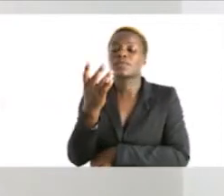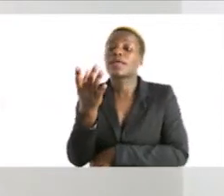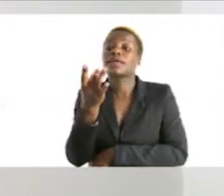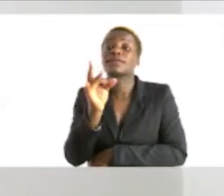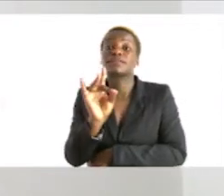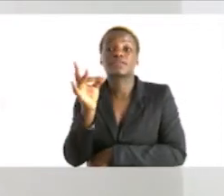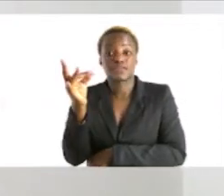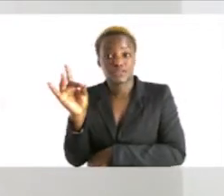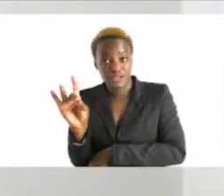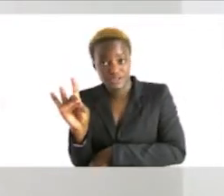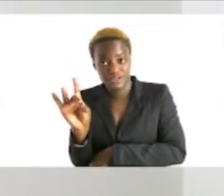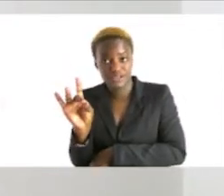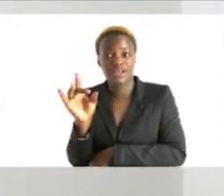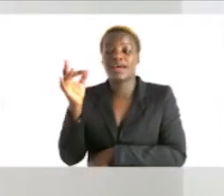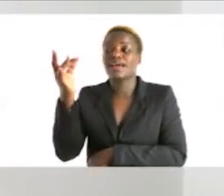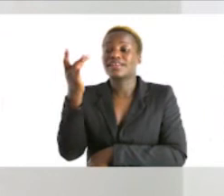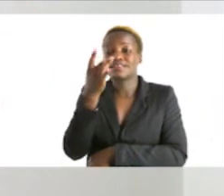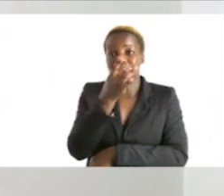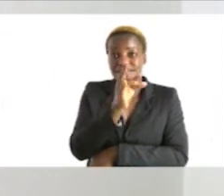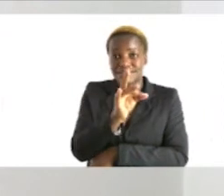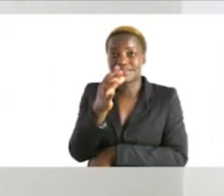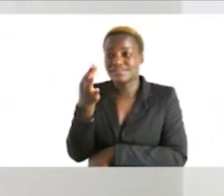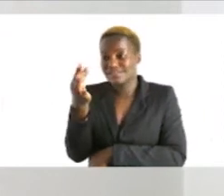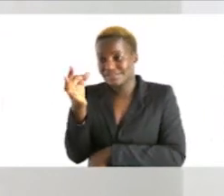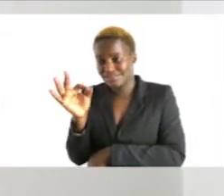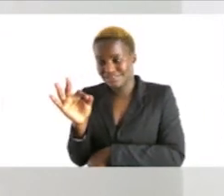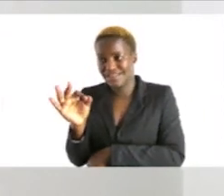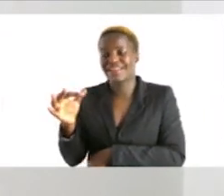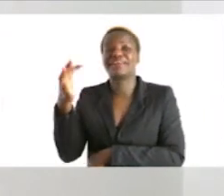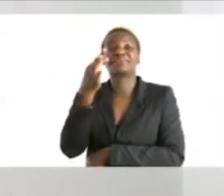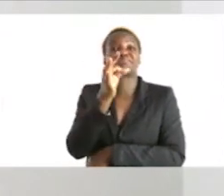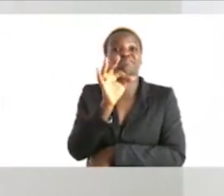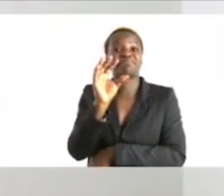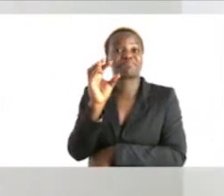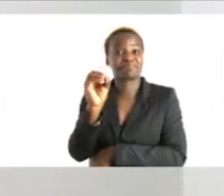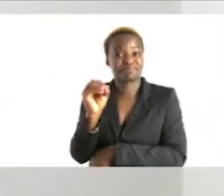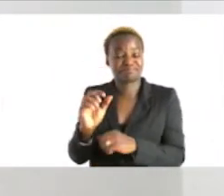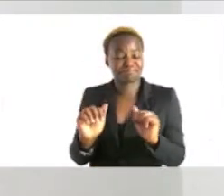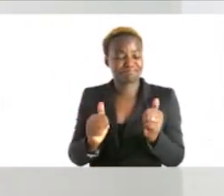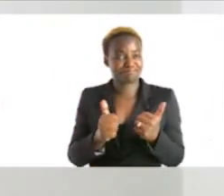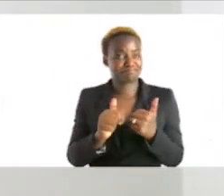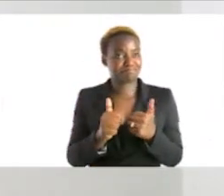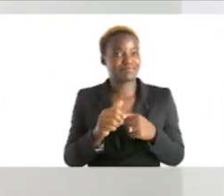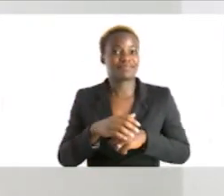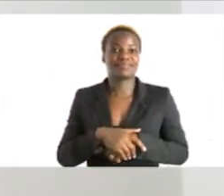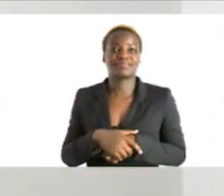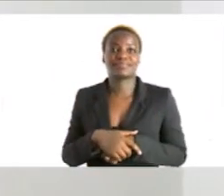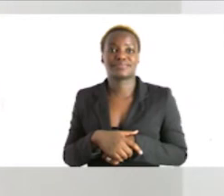88 and 89 and 90. Good. Now let us quickly look on